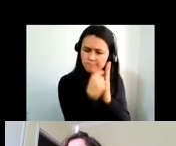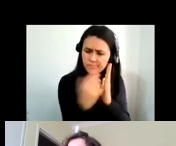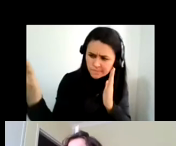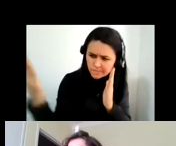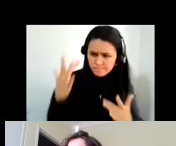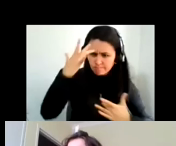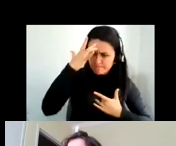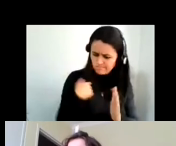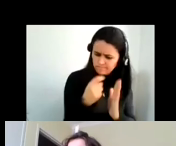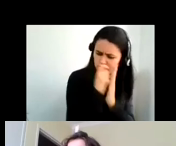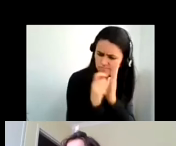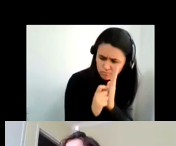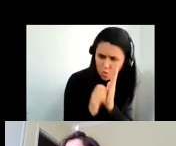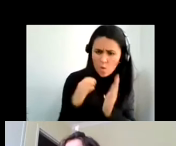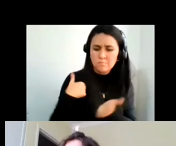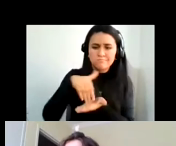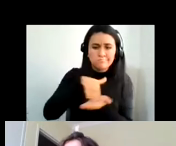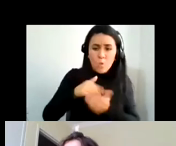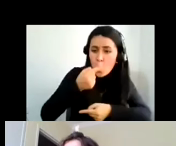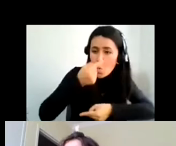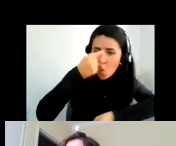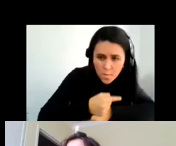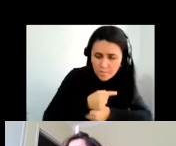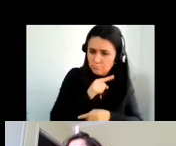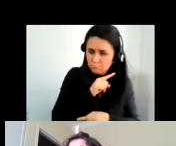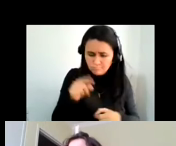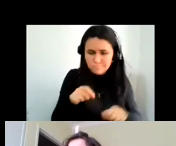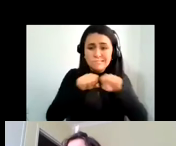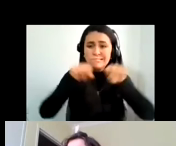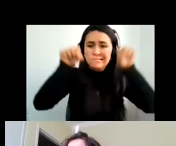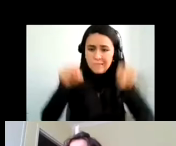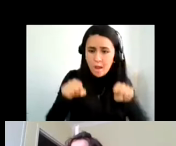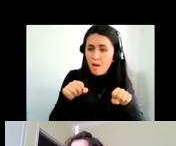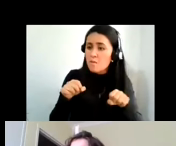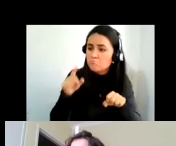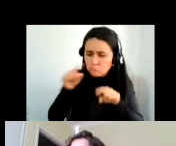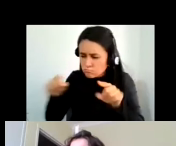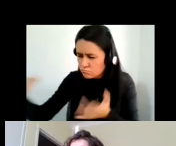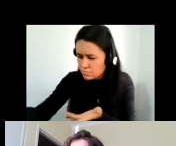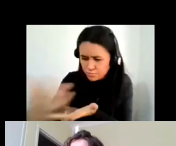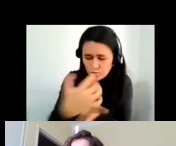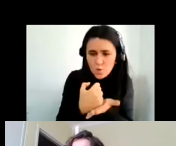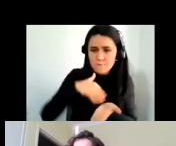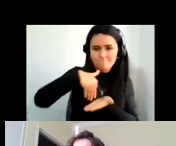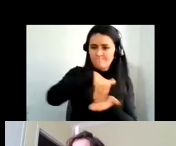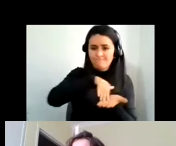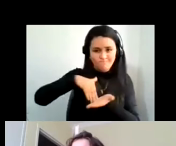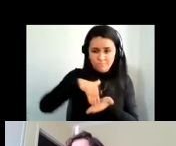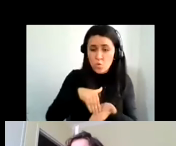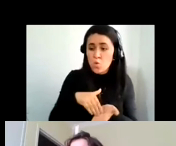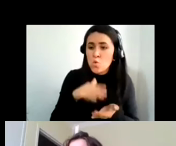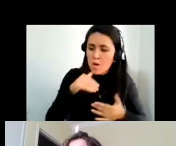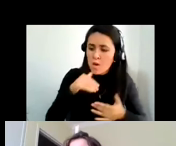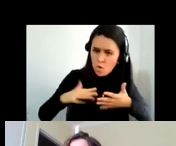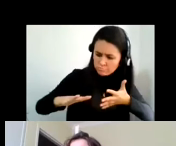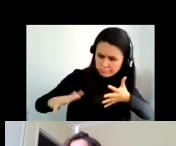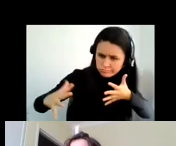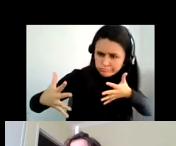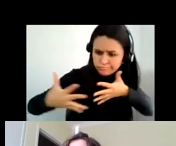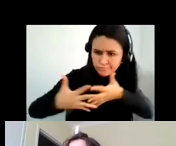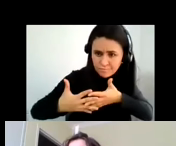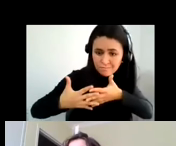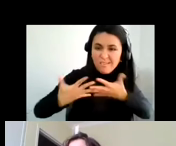often due to the patient-provider relationship, a mismatch between the treatment prescribed and actually the capacity